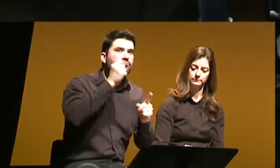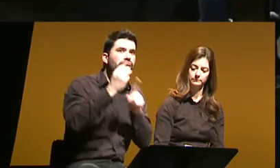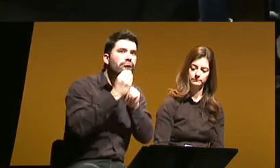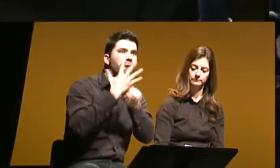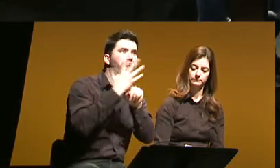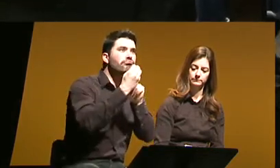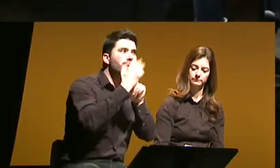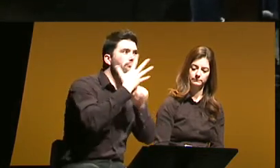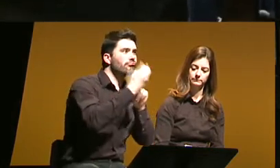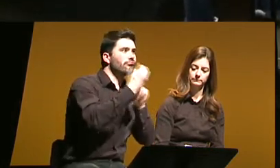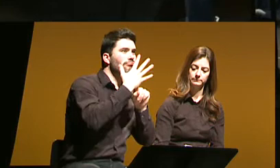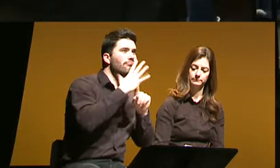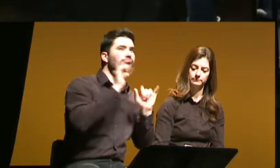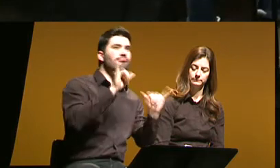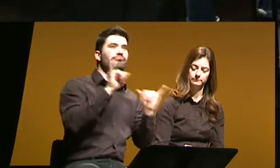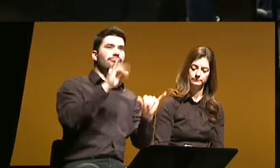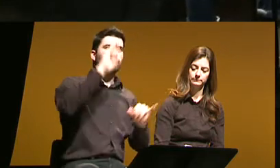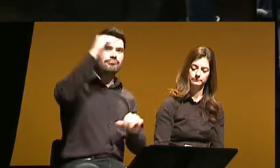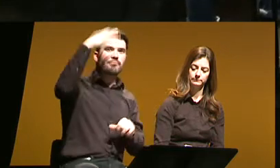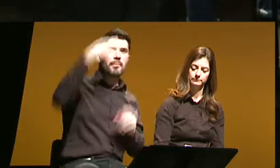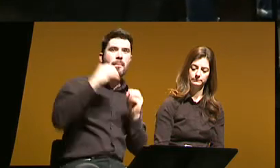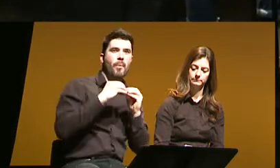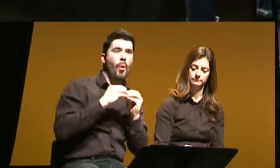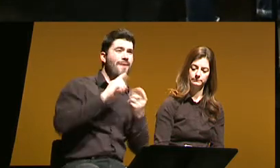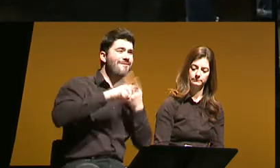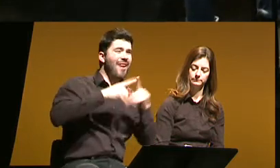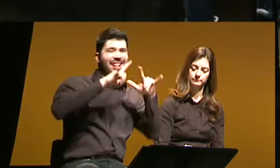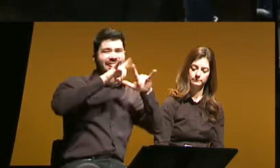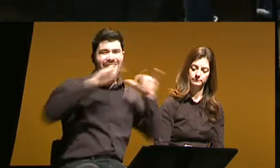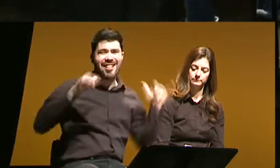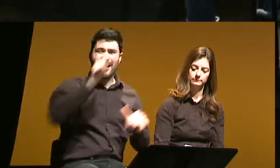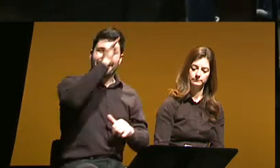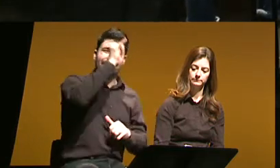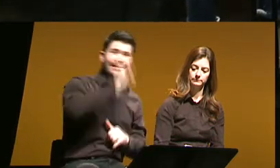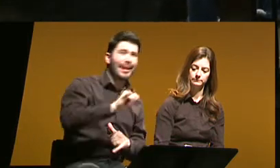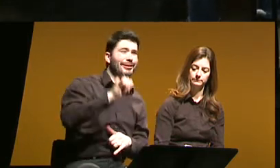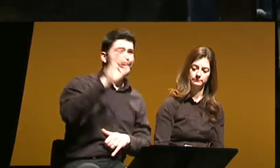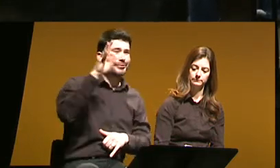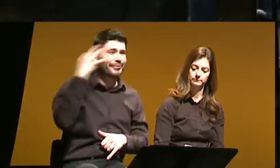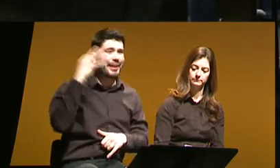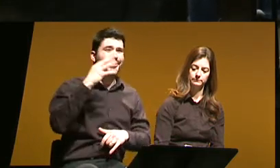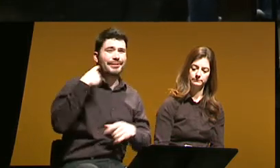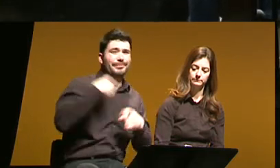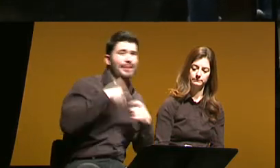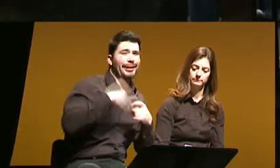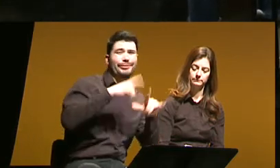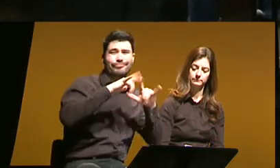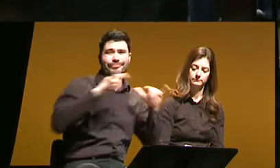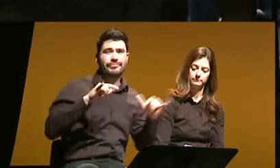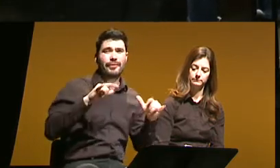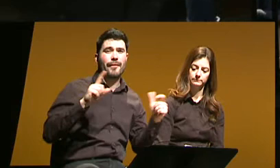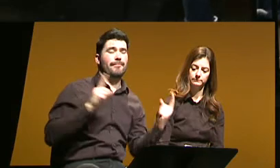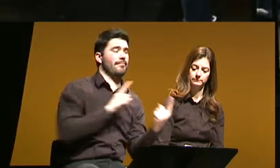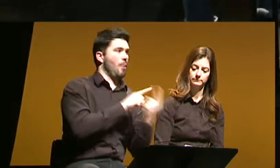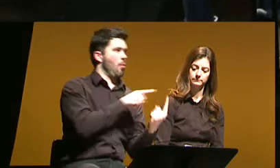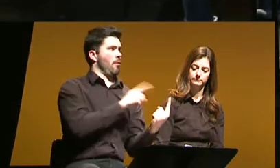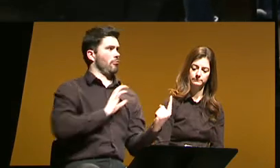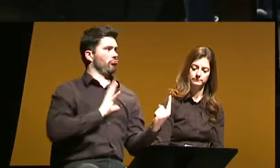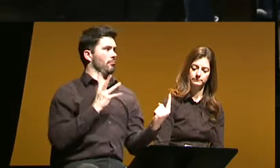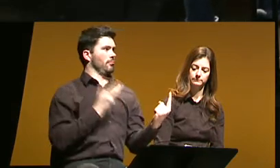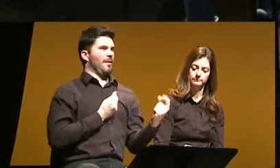Europe. I have Moroccan friends, French friends, Spanish, and Dutch friends. I meet a transgender person for the first